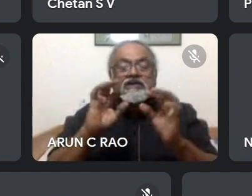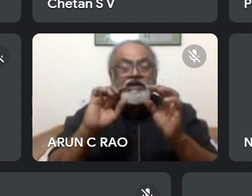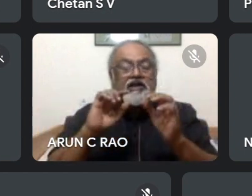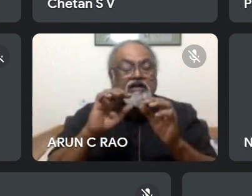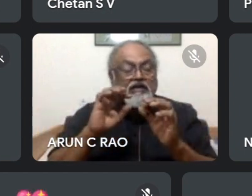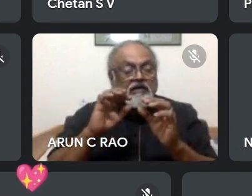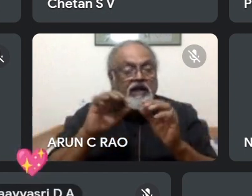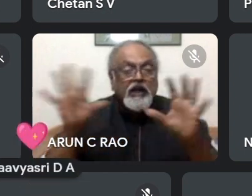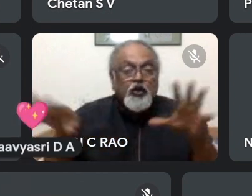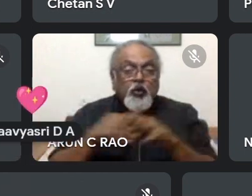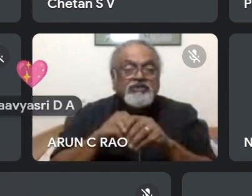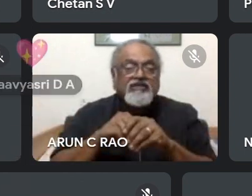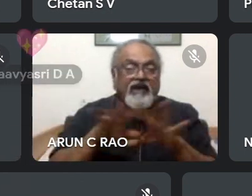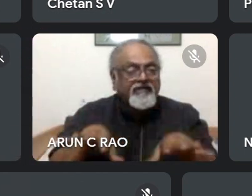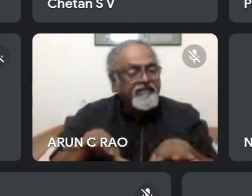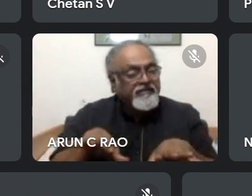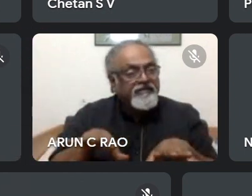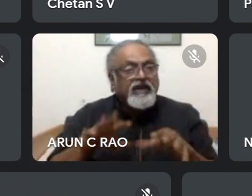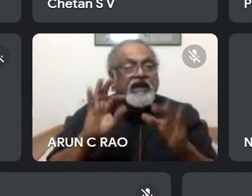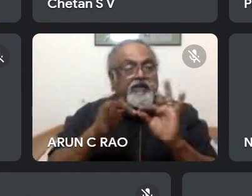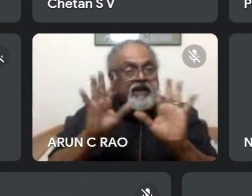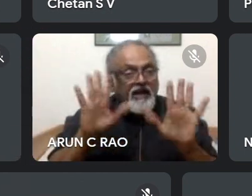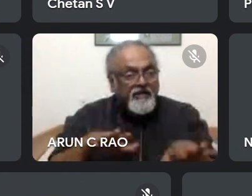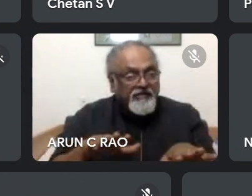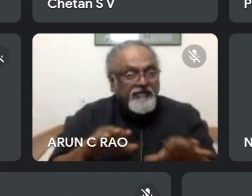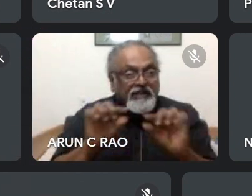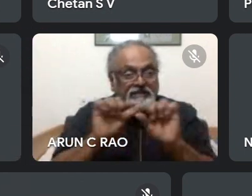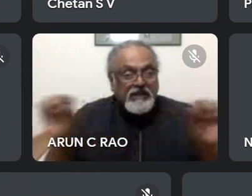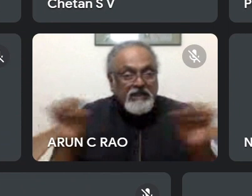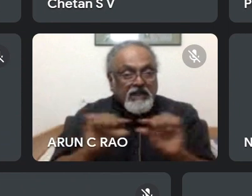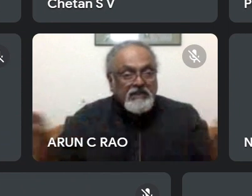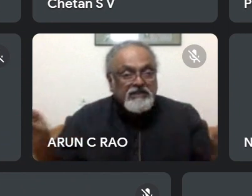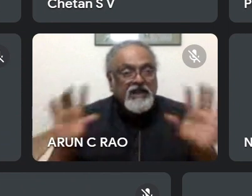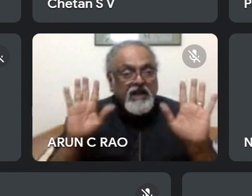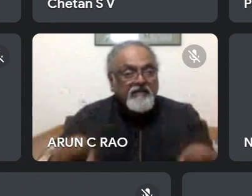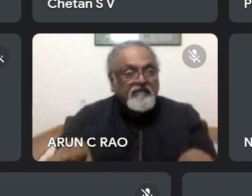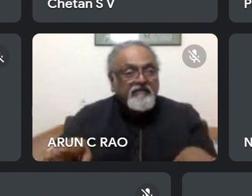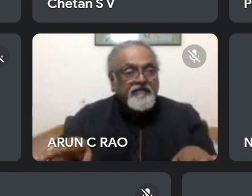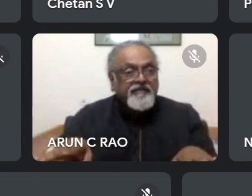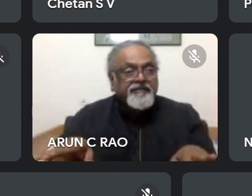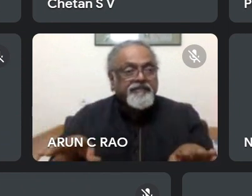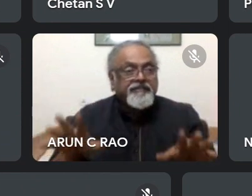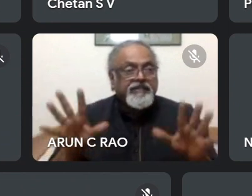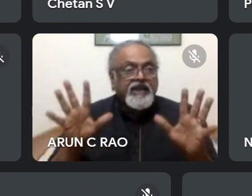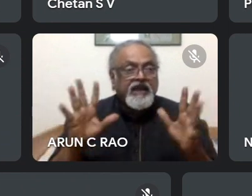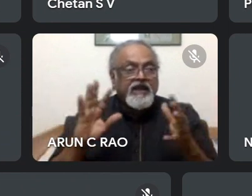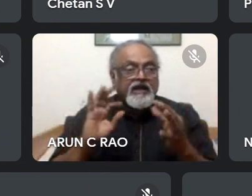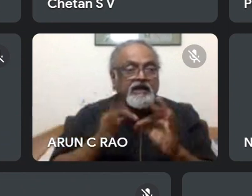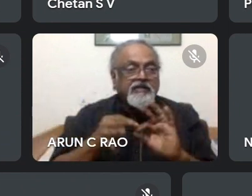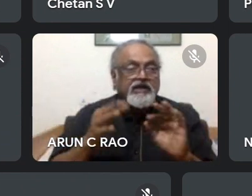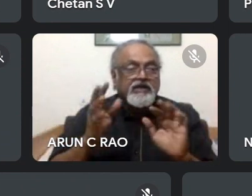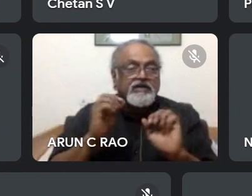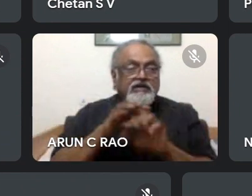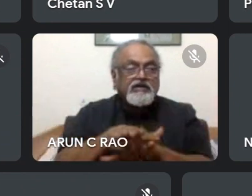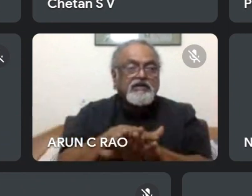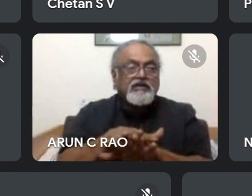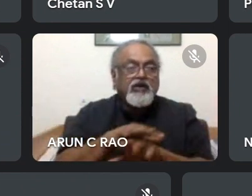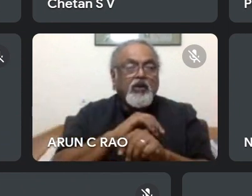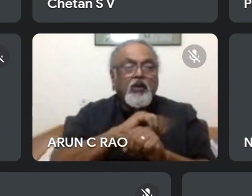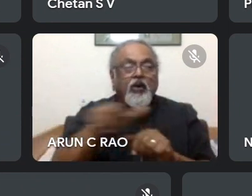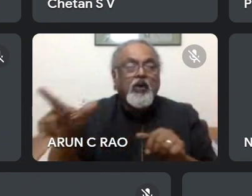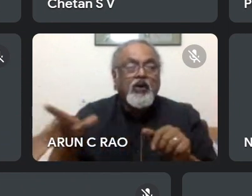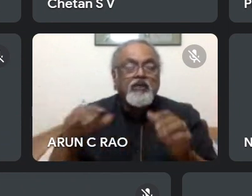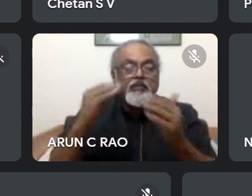most of our events where possible. All our events have subtitles. Interpreters, we are still trying to make interpreters available for all our